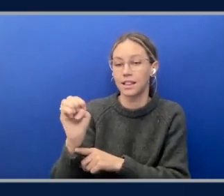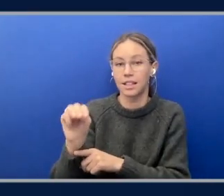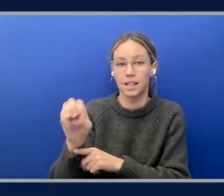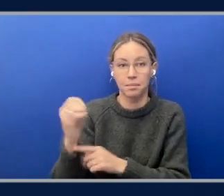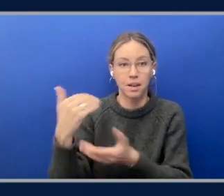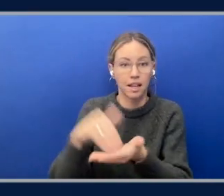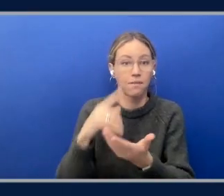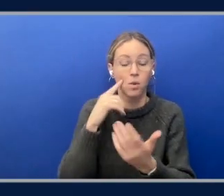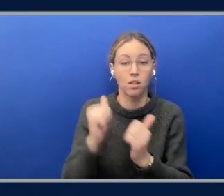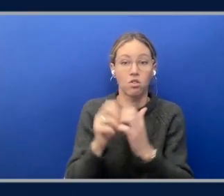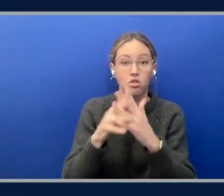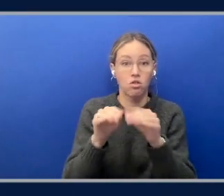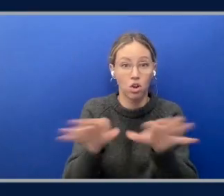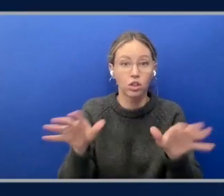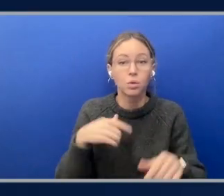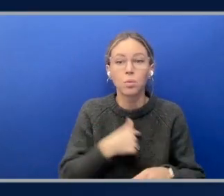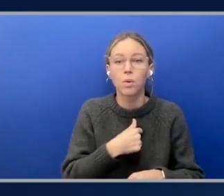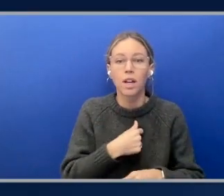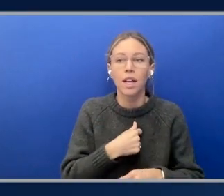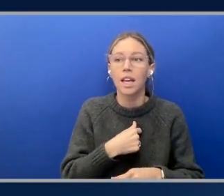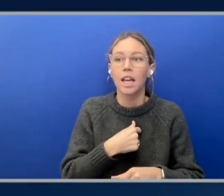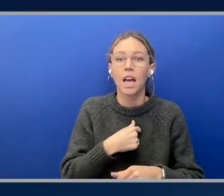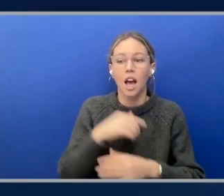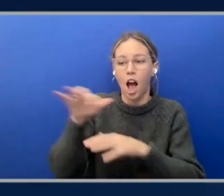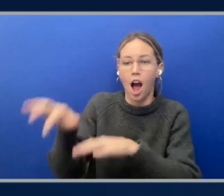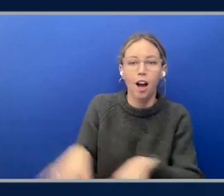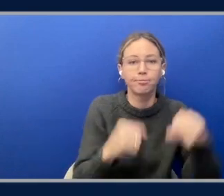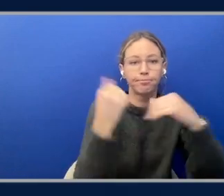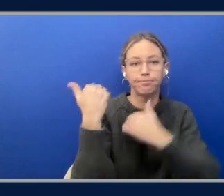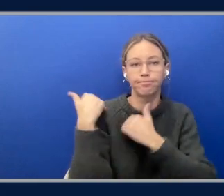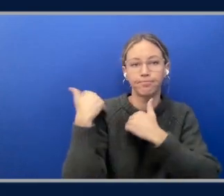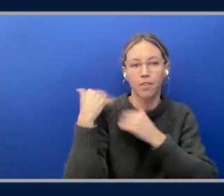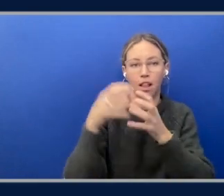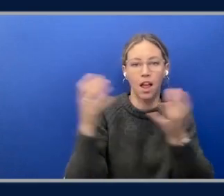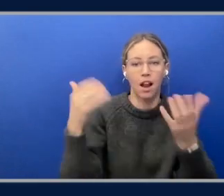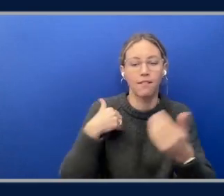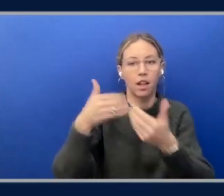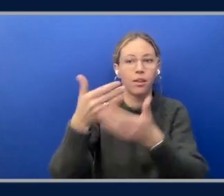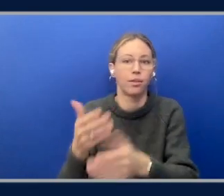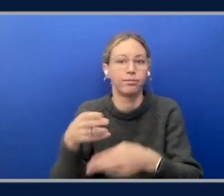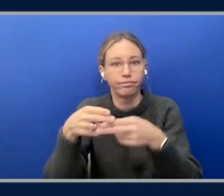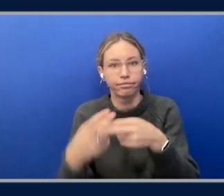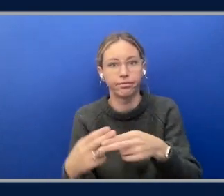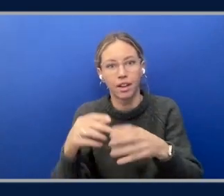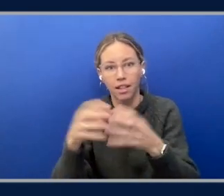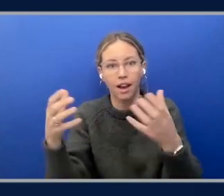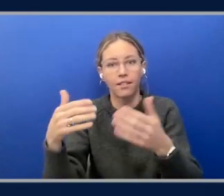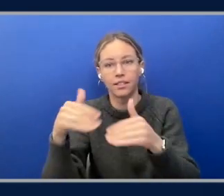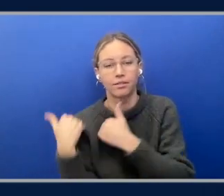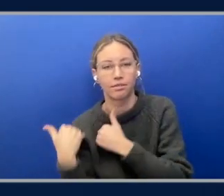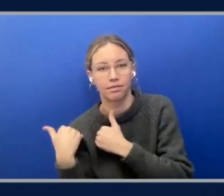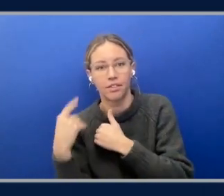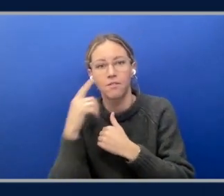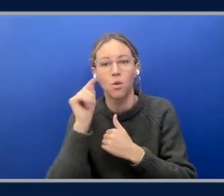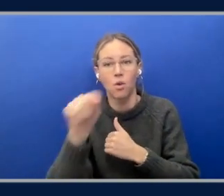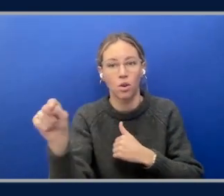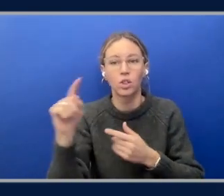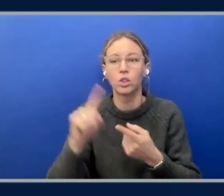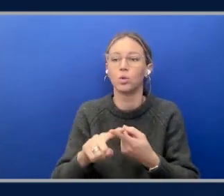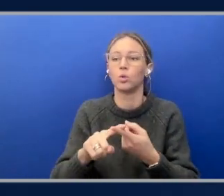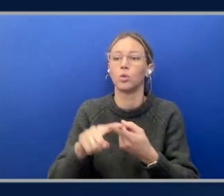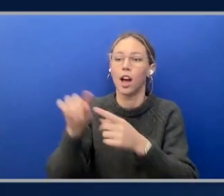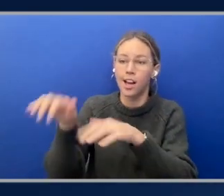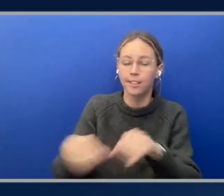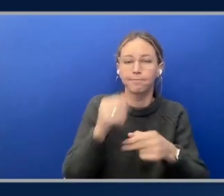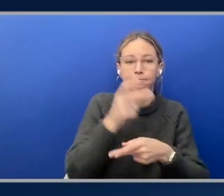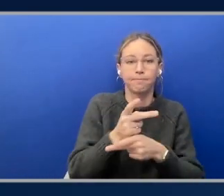launches is taking away a lot of that heavy lifting, that to a degree undifferentiated lifting, to automate some of these things or kind of allow